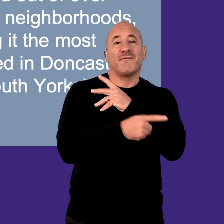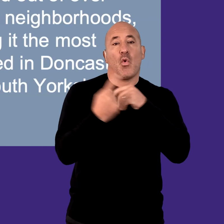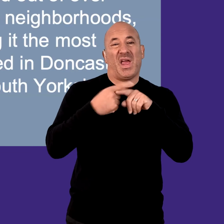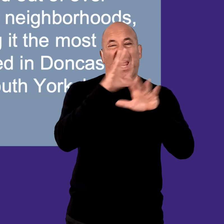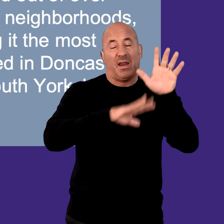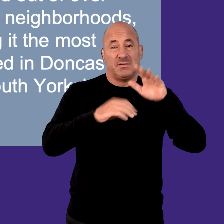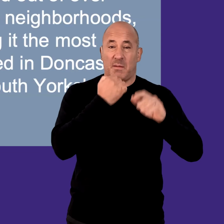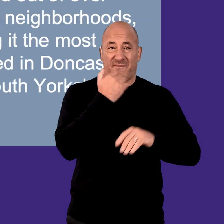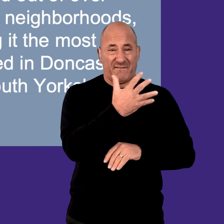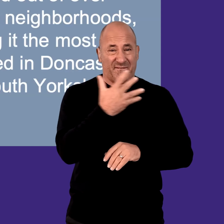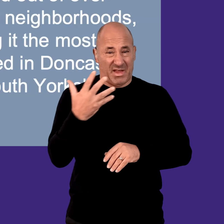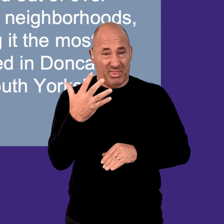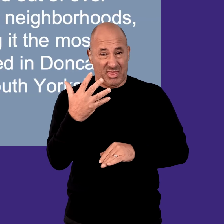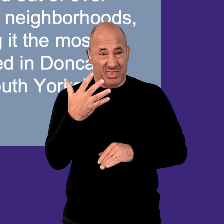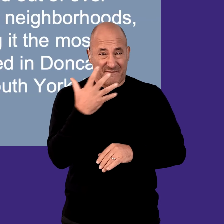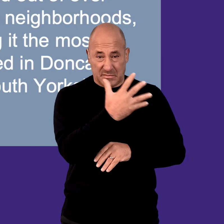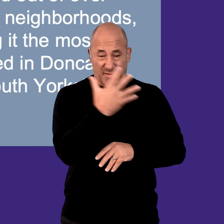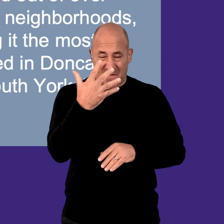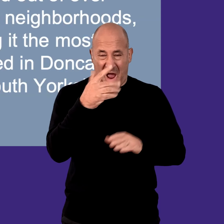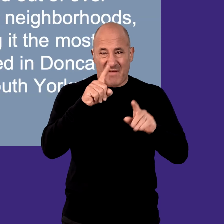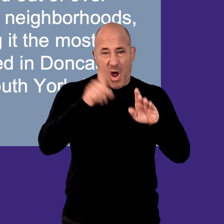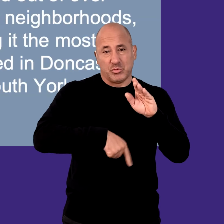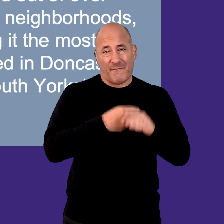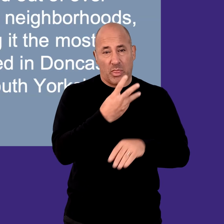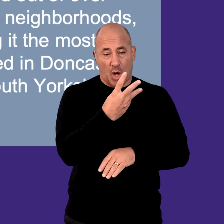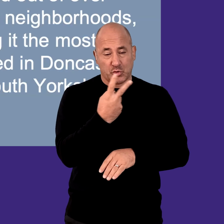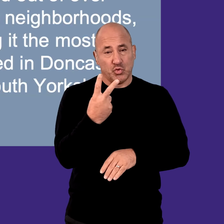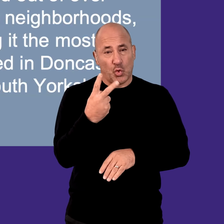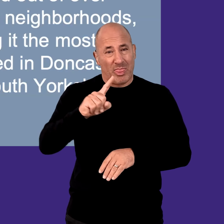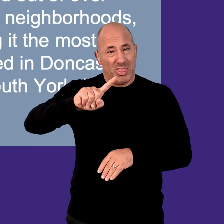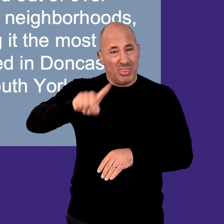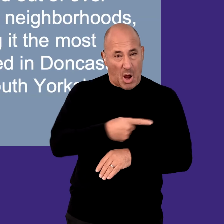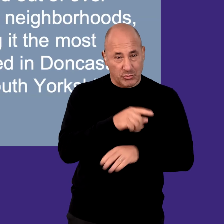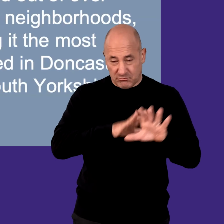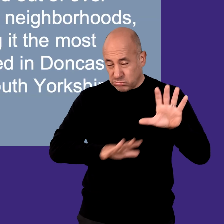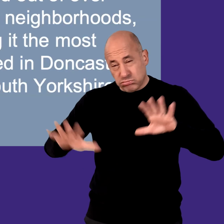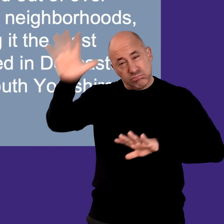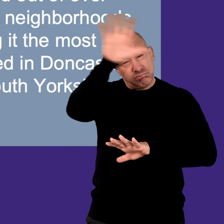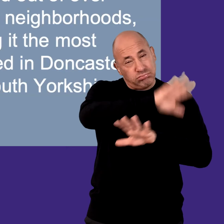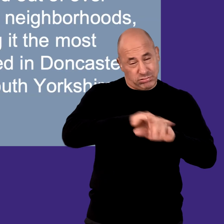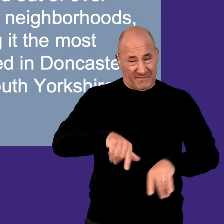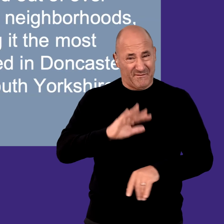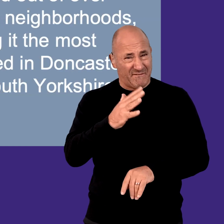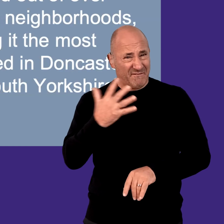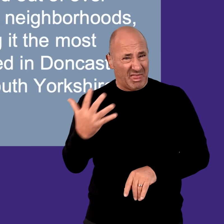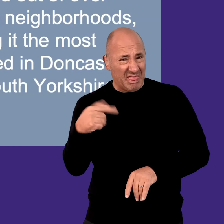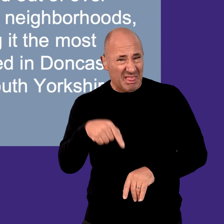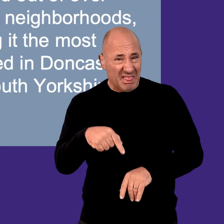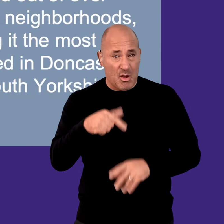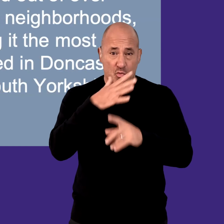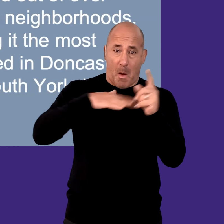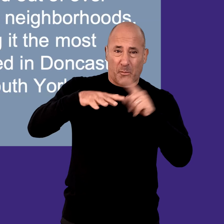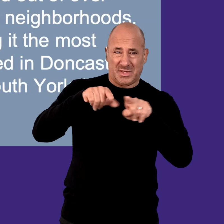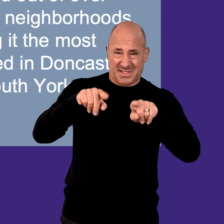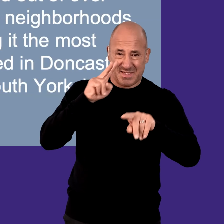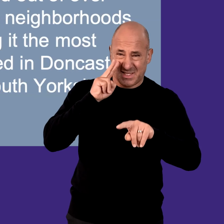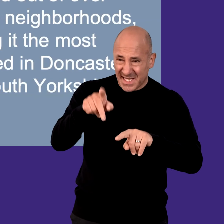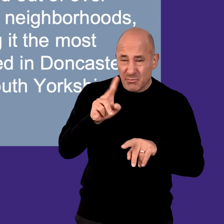most deprived area in England. That's out of 32,000 neighbourhoods. The